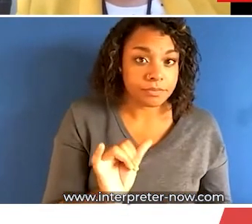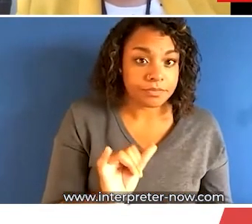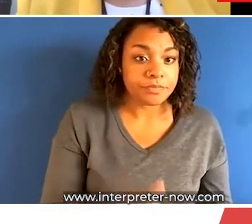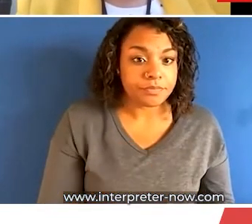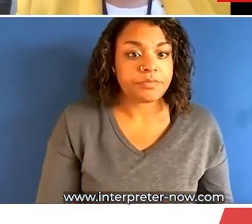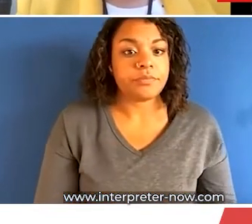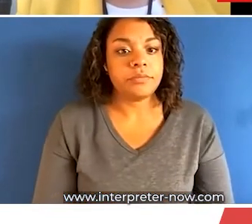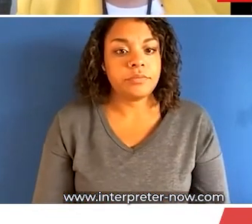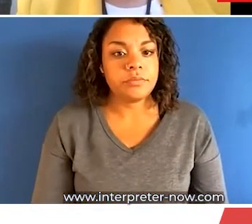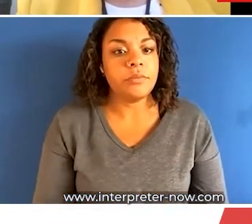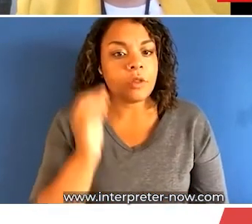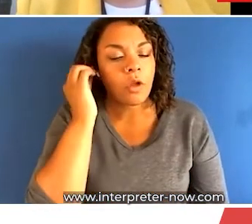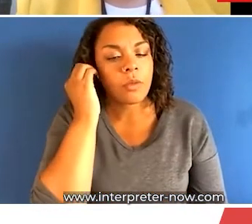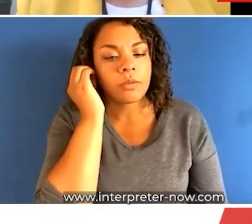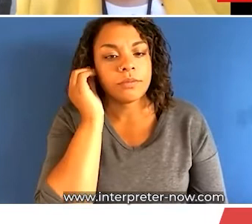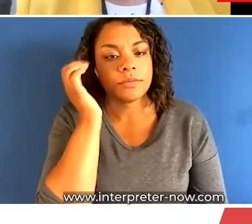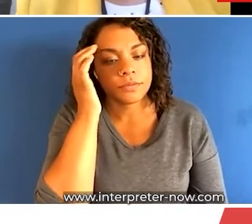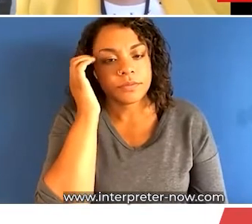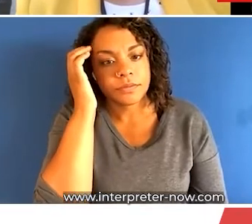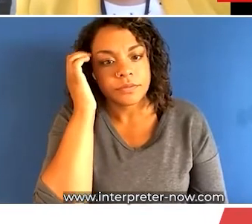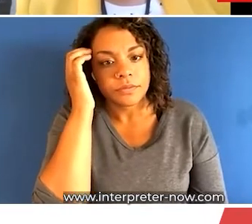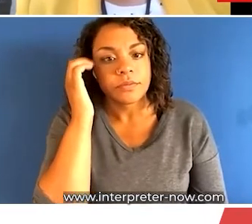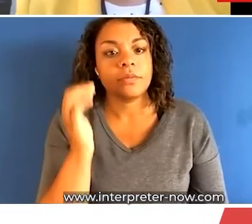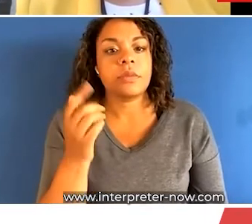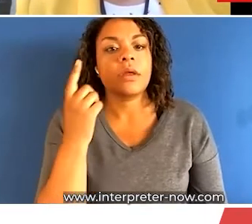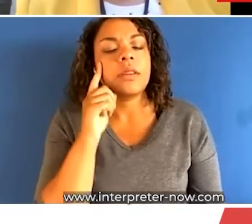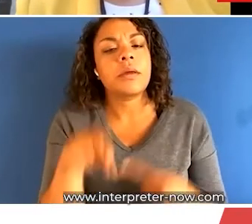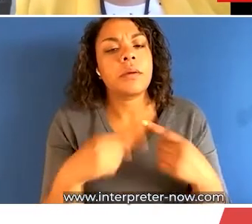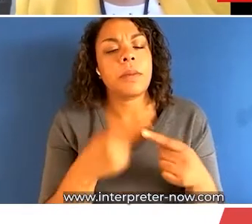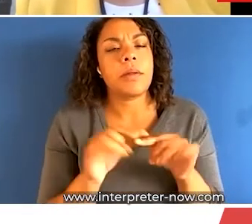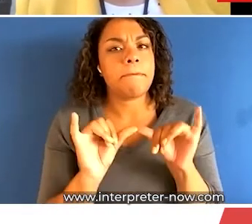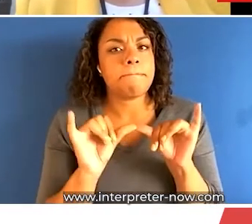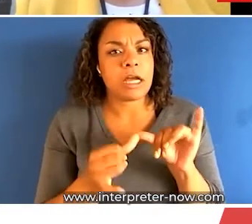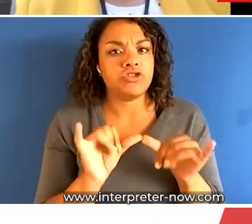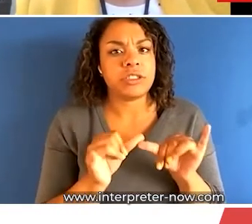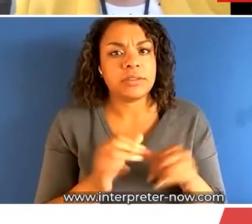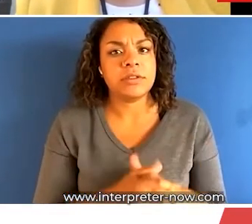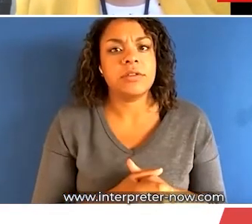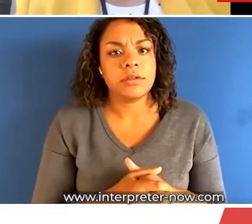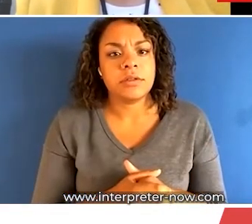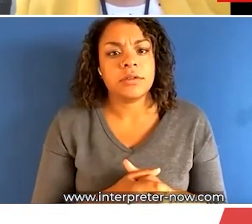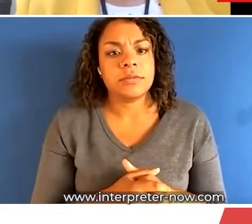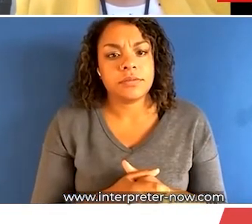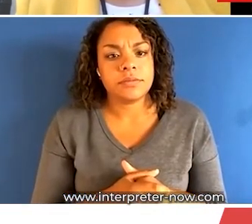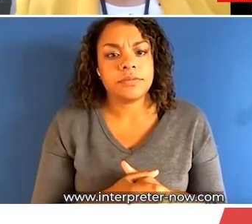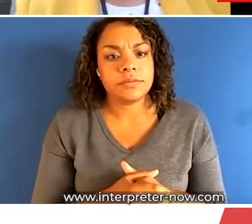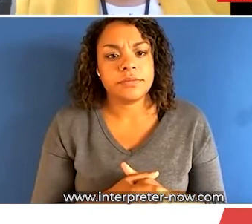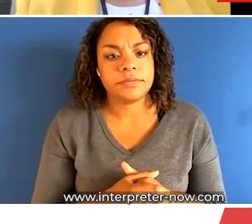So think about the metrics. I talk sometimes to,